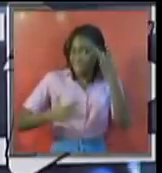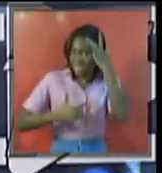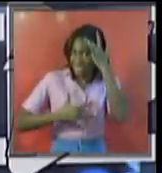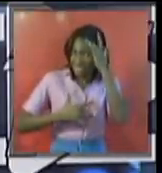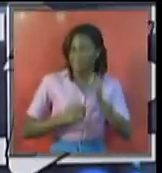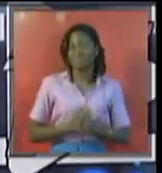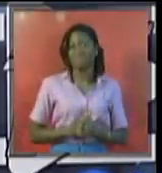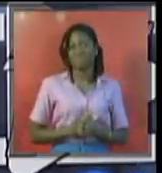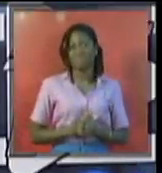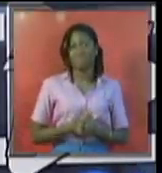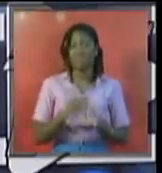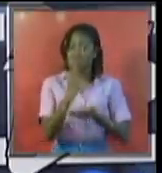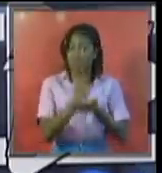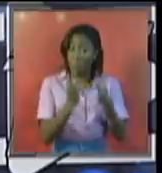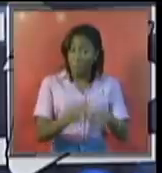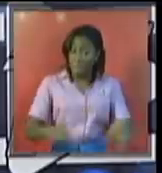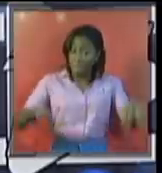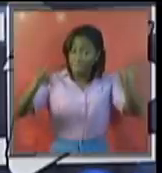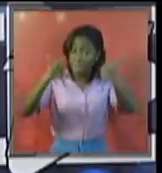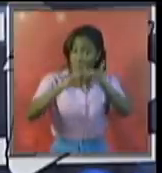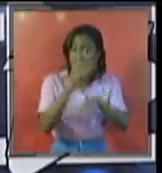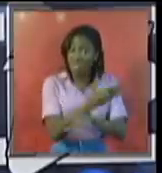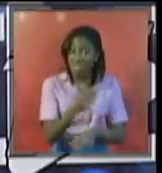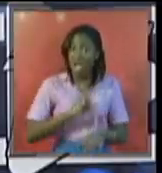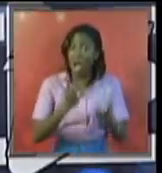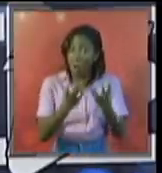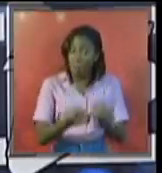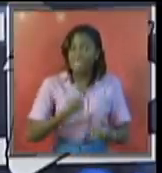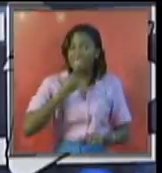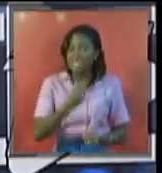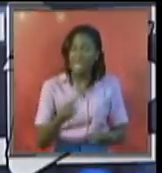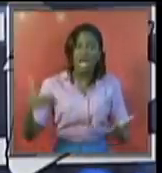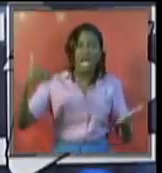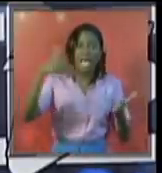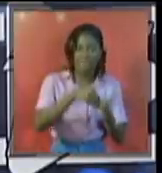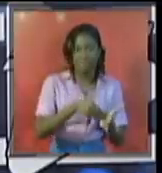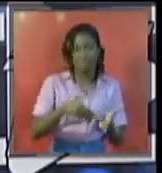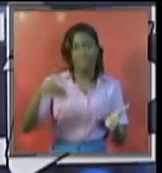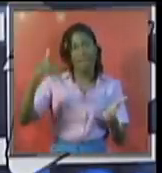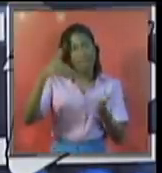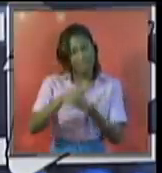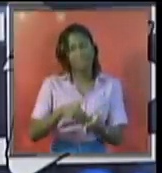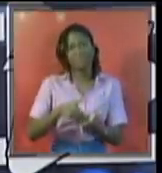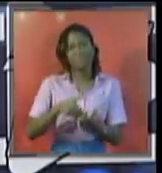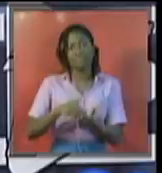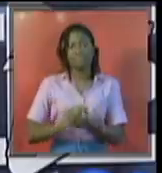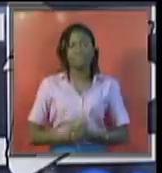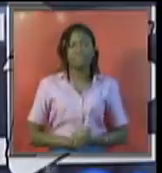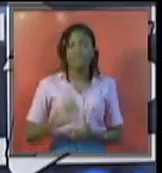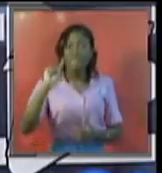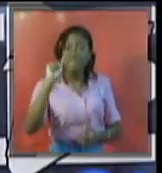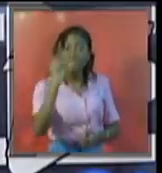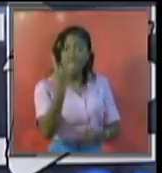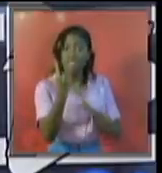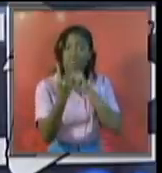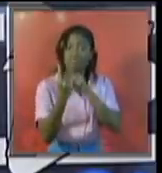worth repeating, that it's worth emphasizing with regard to the information shared. The first part is that